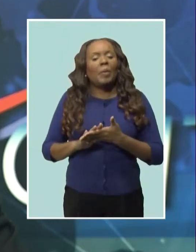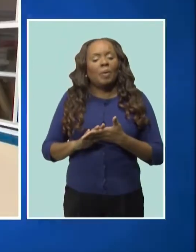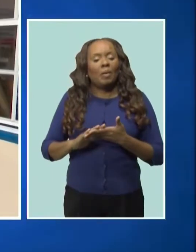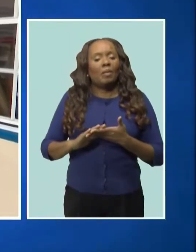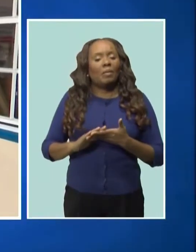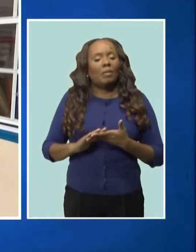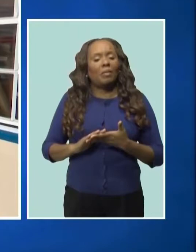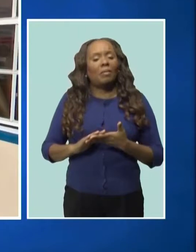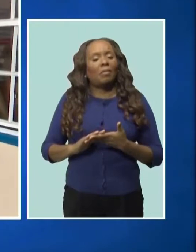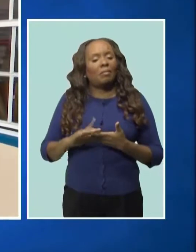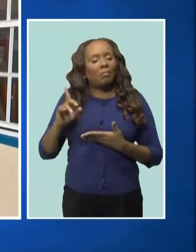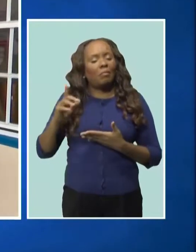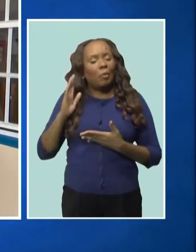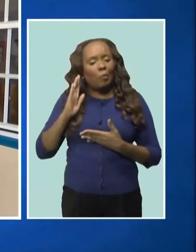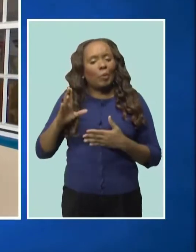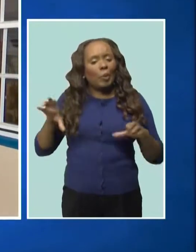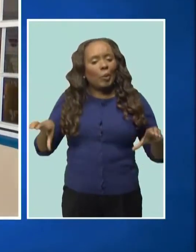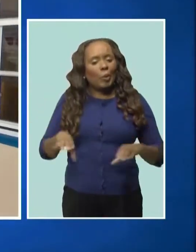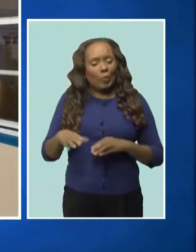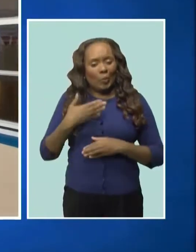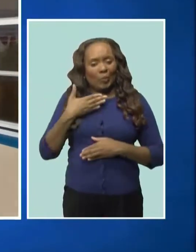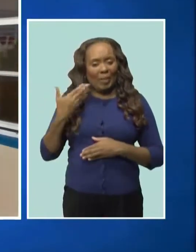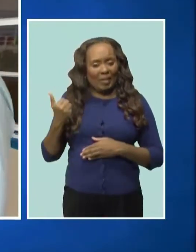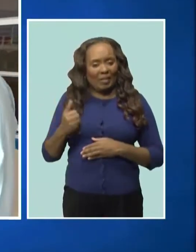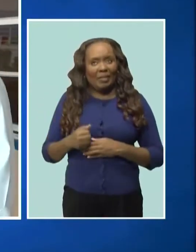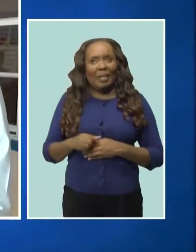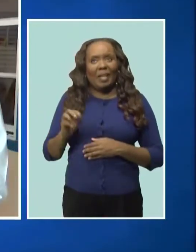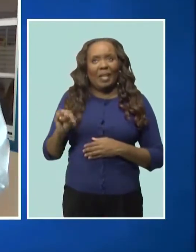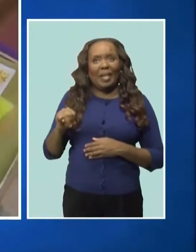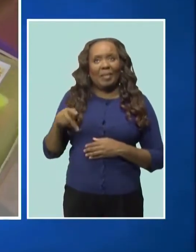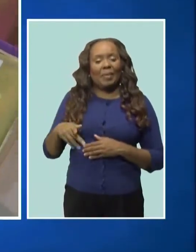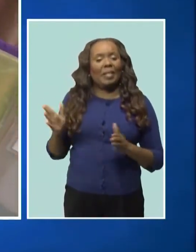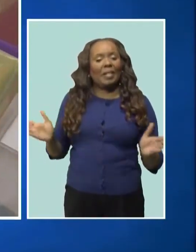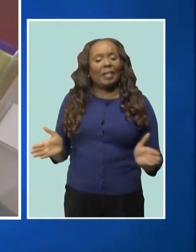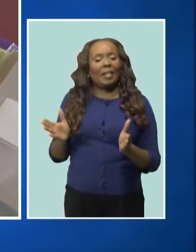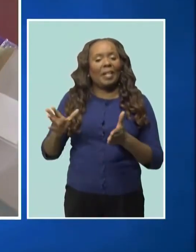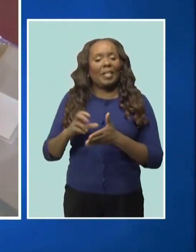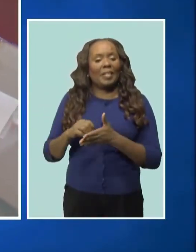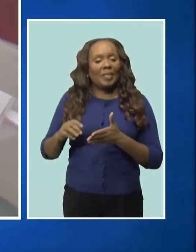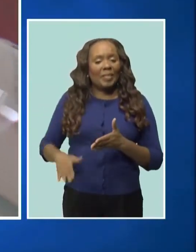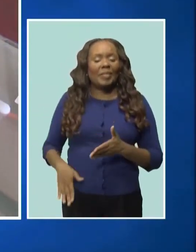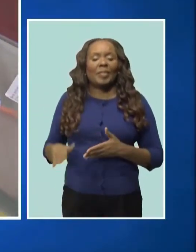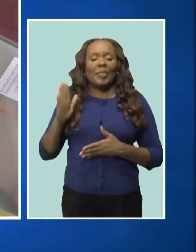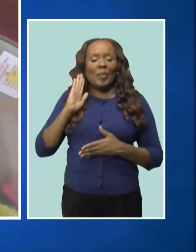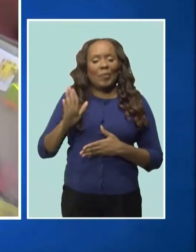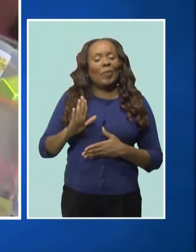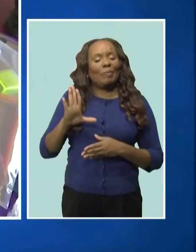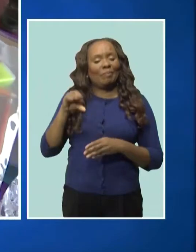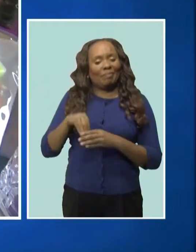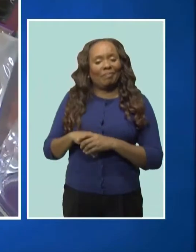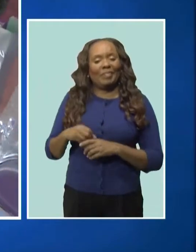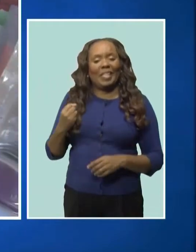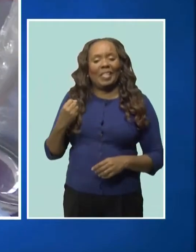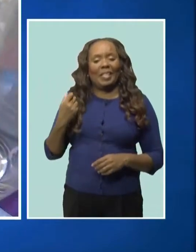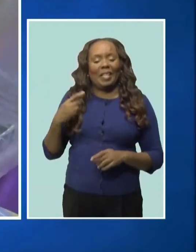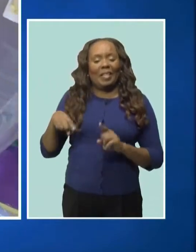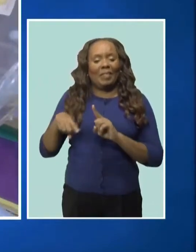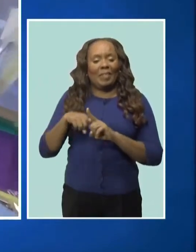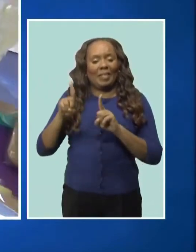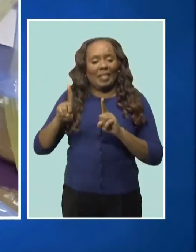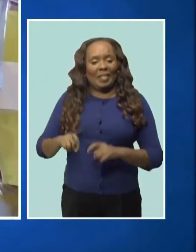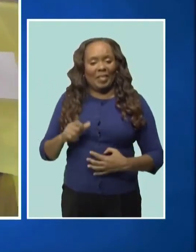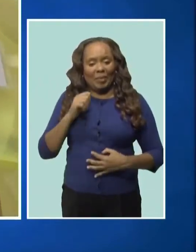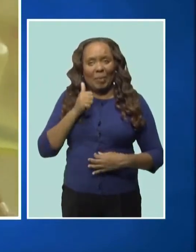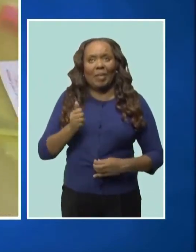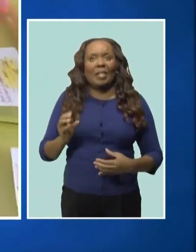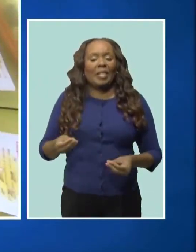for Christchurch West Central, Adrian Ford, gave words of encouragement to the students who will be joining hundreds of their counterparts to sit that